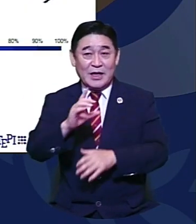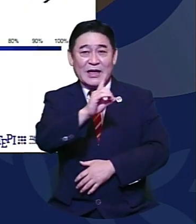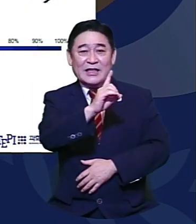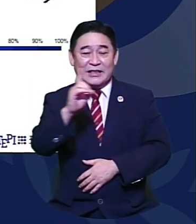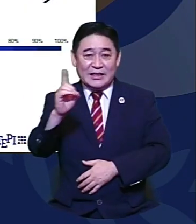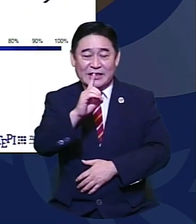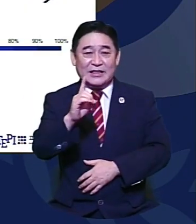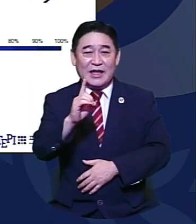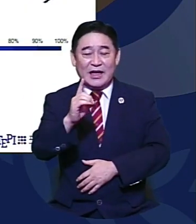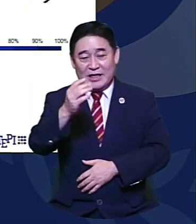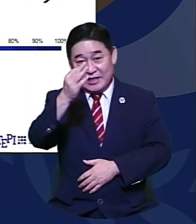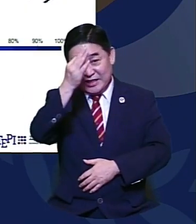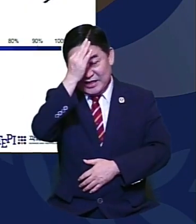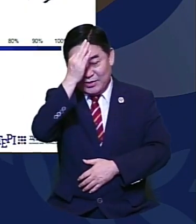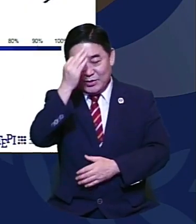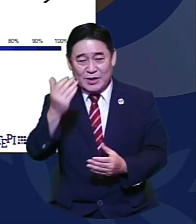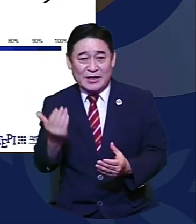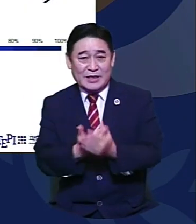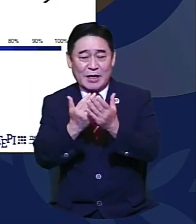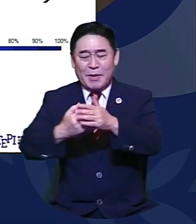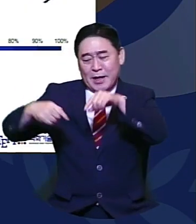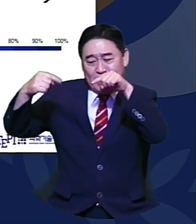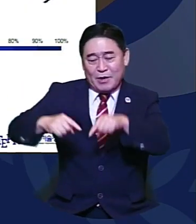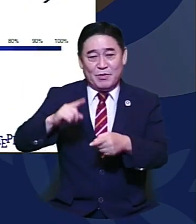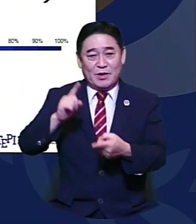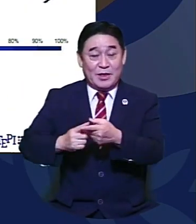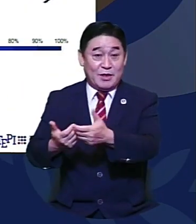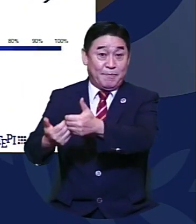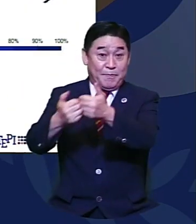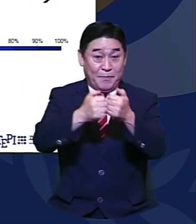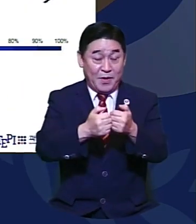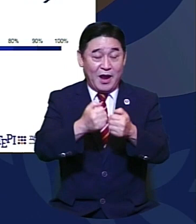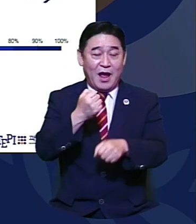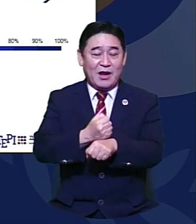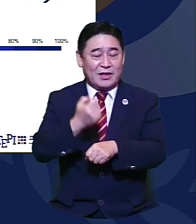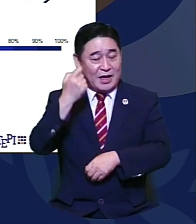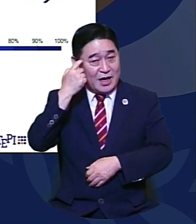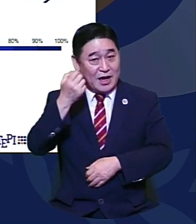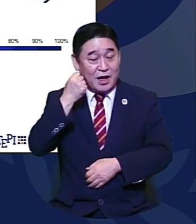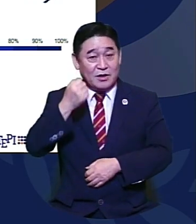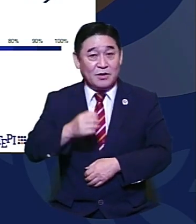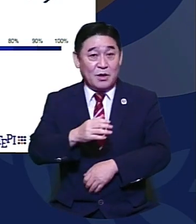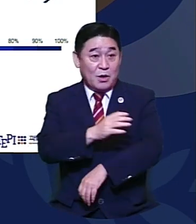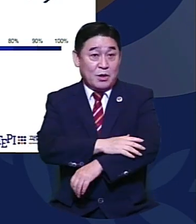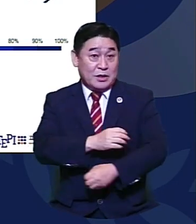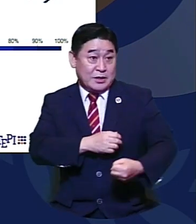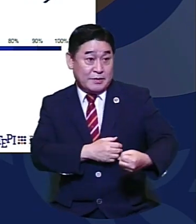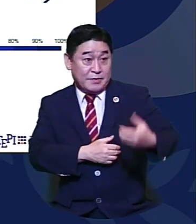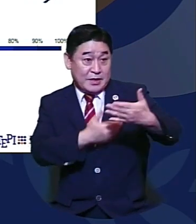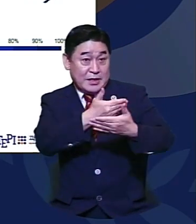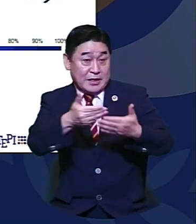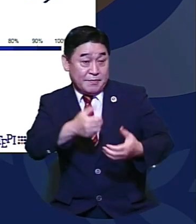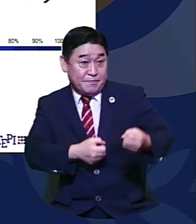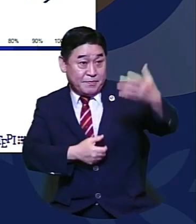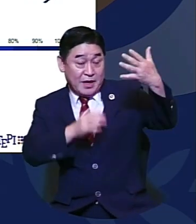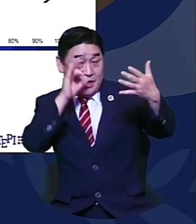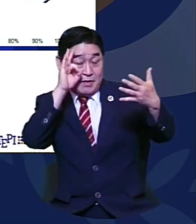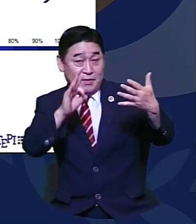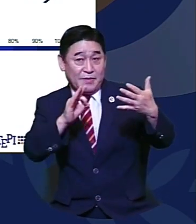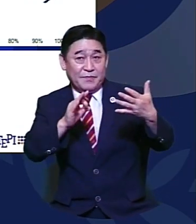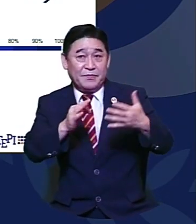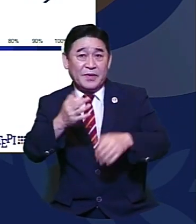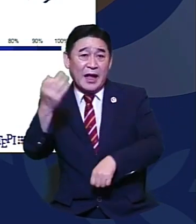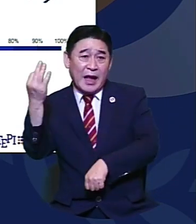now. Let's look at this picture on the left-hand side. We can see more monotonous tone of colors. Means